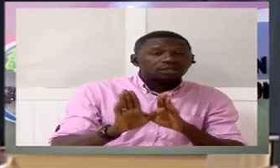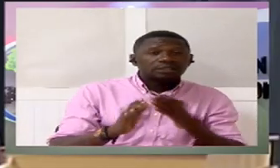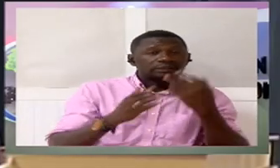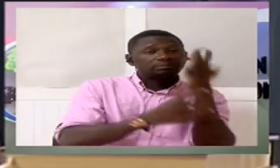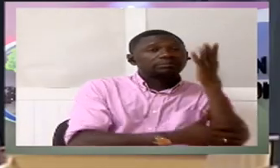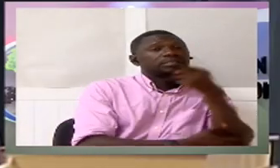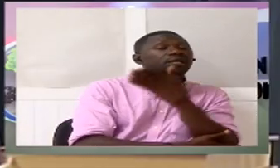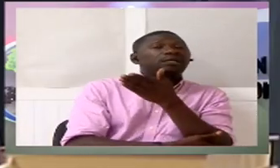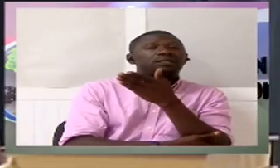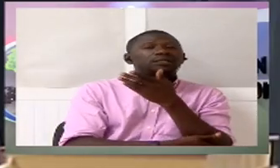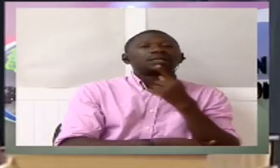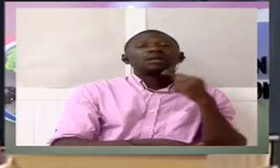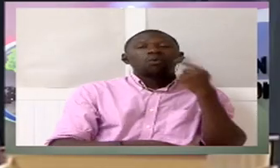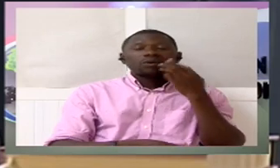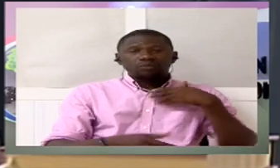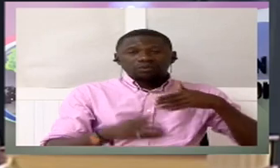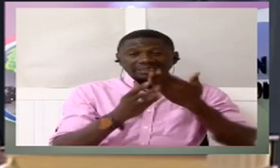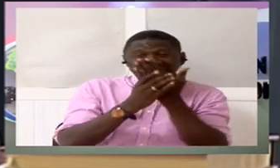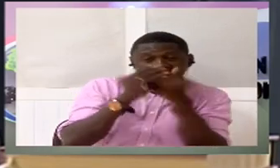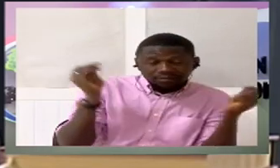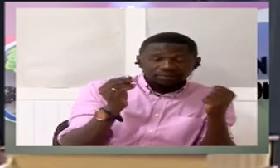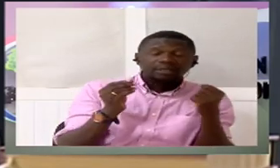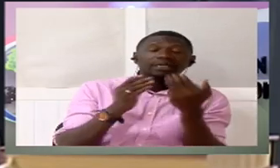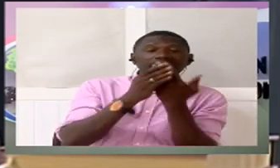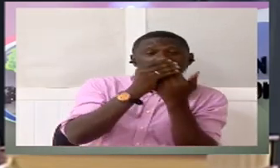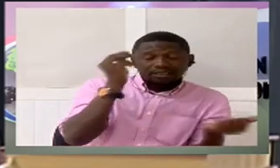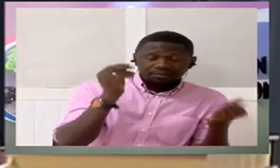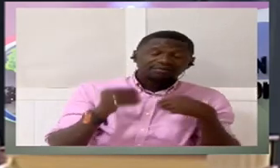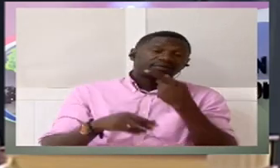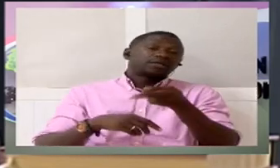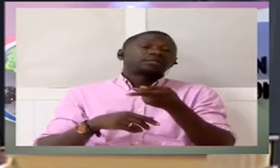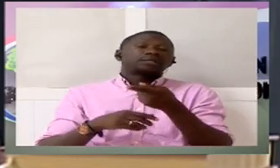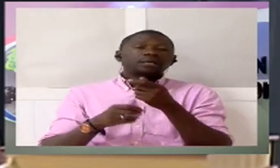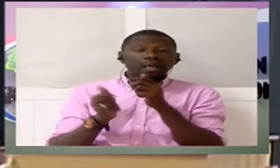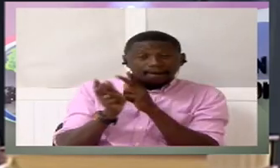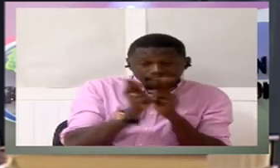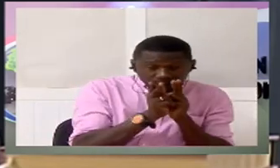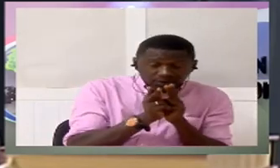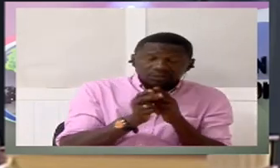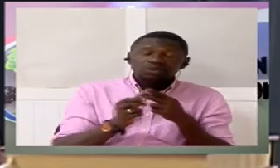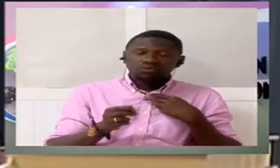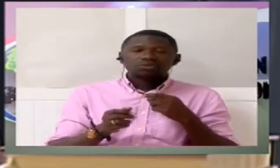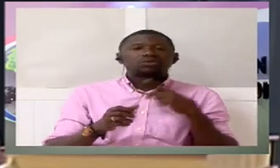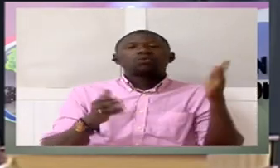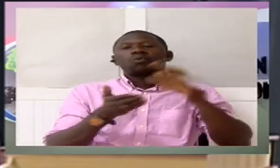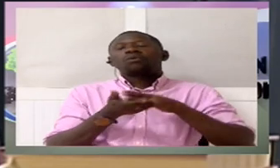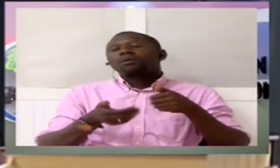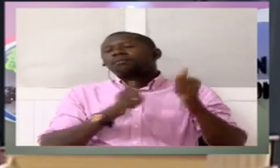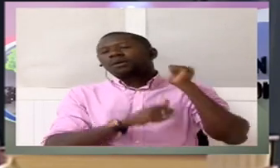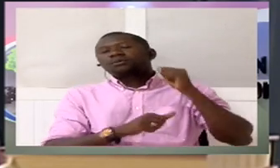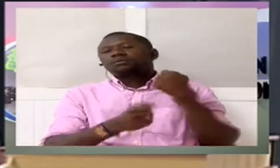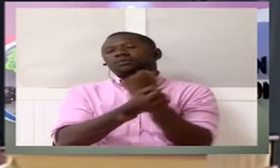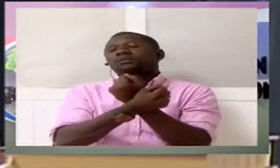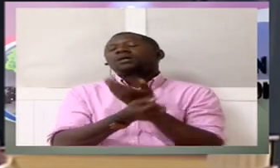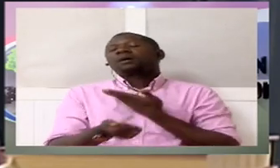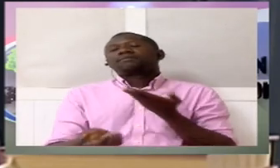When he was going, but when he escaped from that ambush. Anato butu ya arrest. On his way back, he got arrested. Anala mol